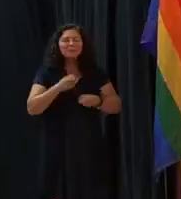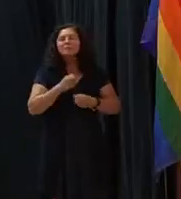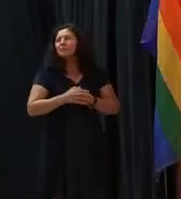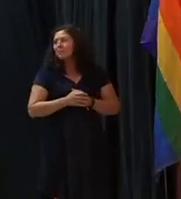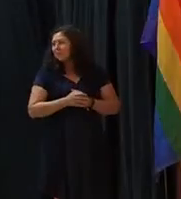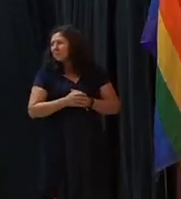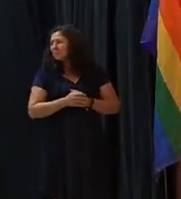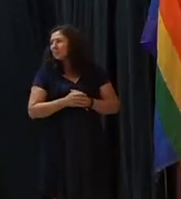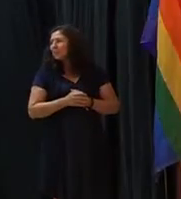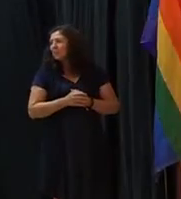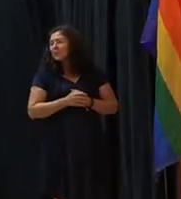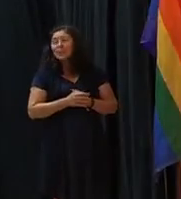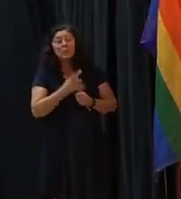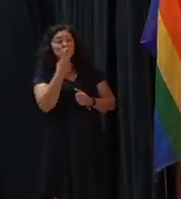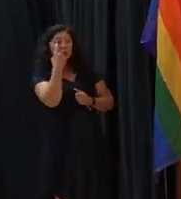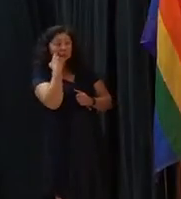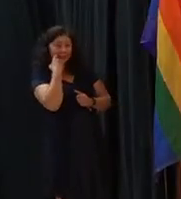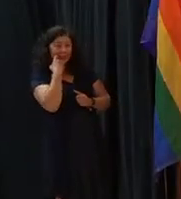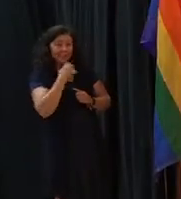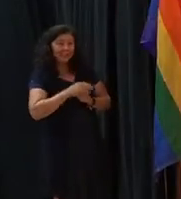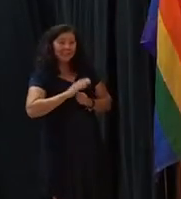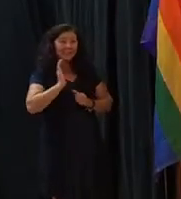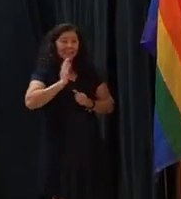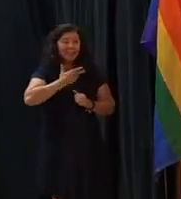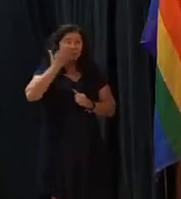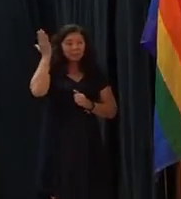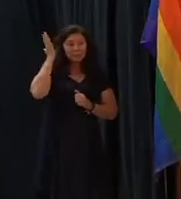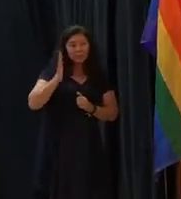said. Recently,